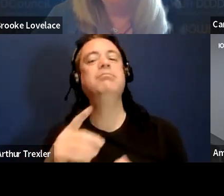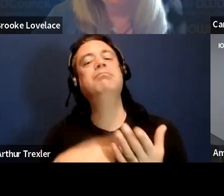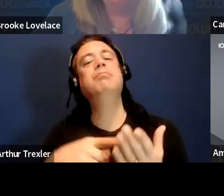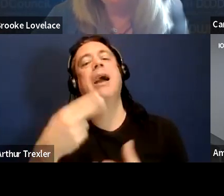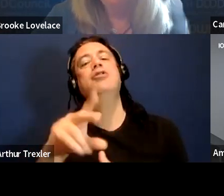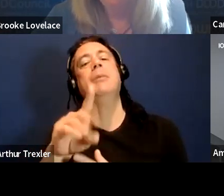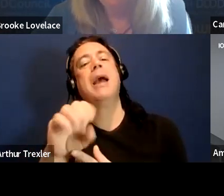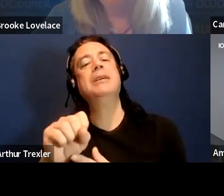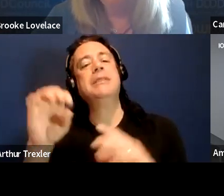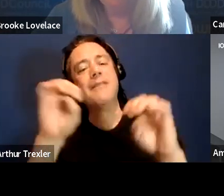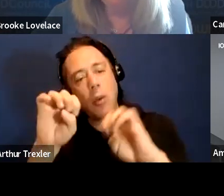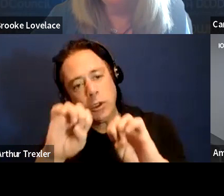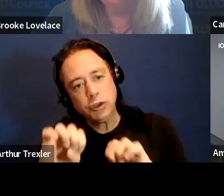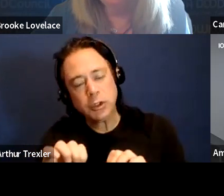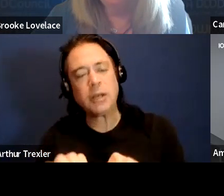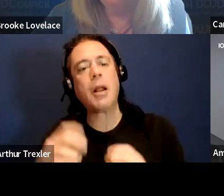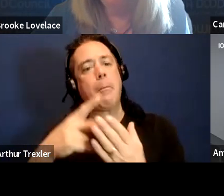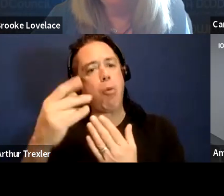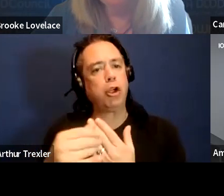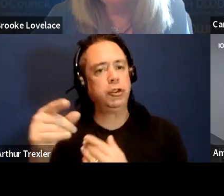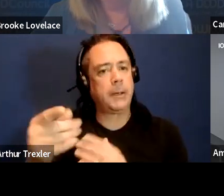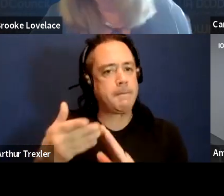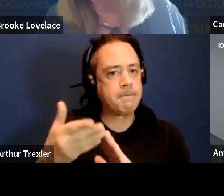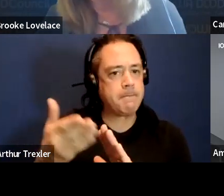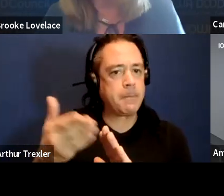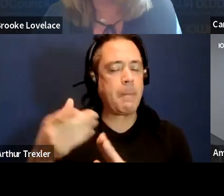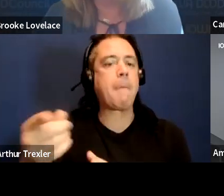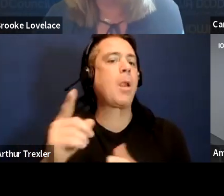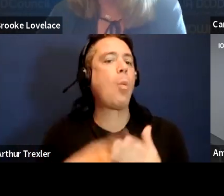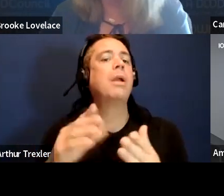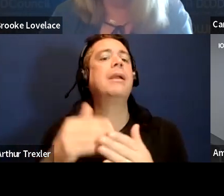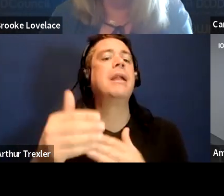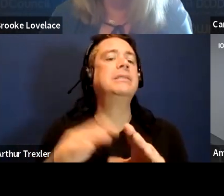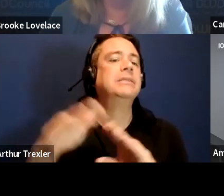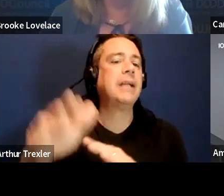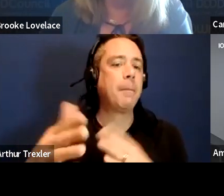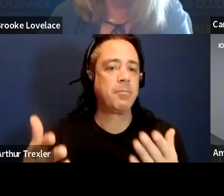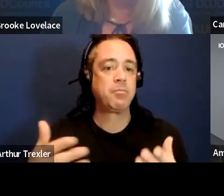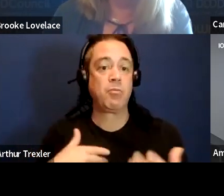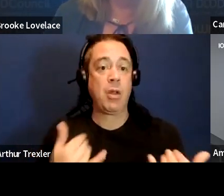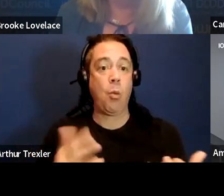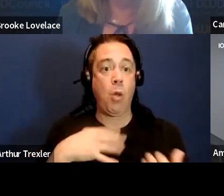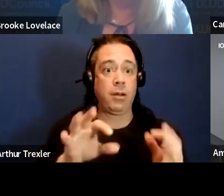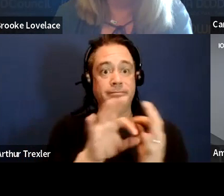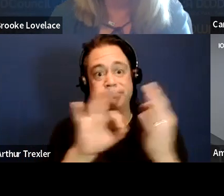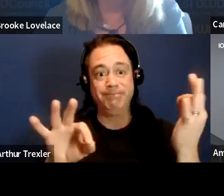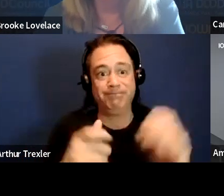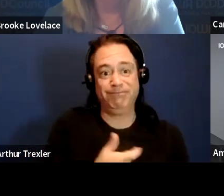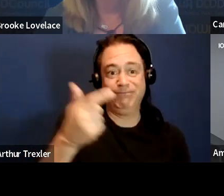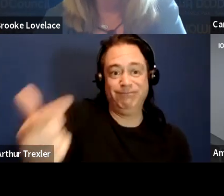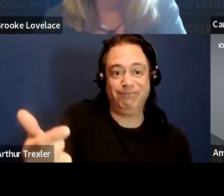HCBS evaluation project that's going on and what the next steps are. And so we're going to hand the baton over one more time